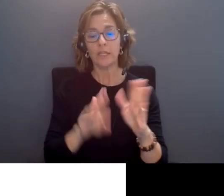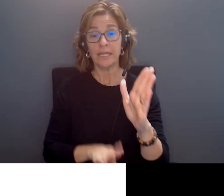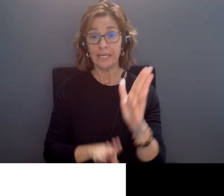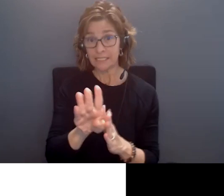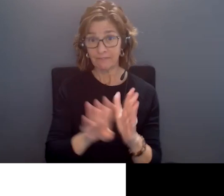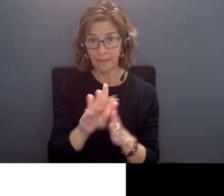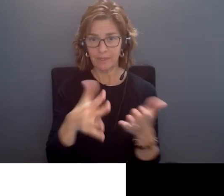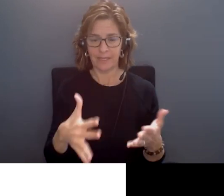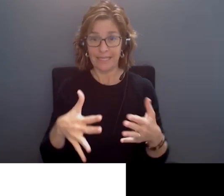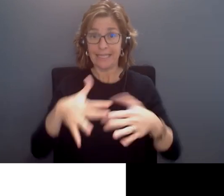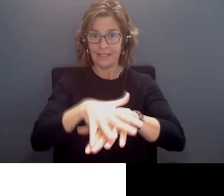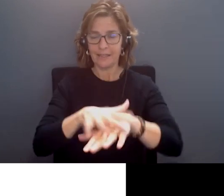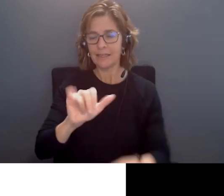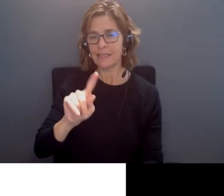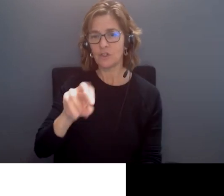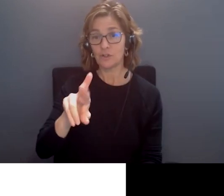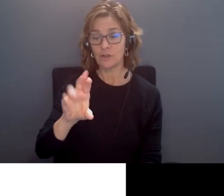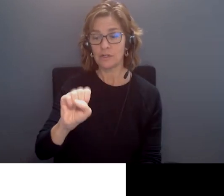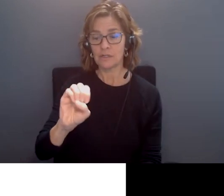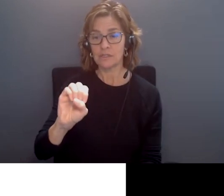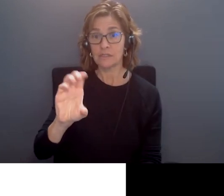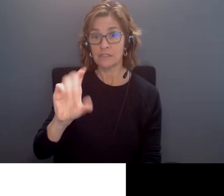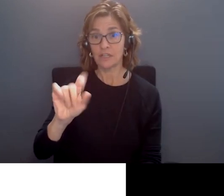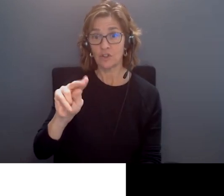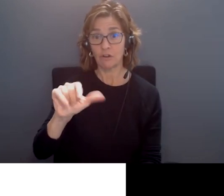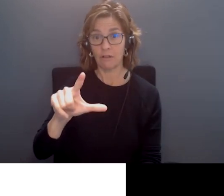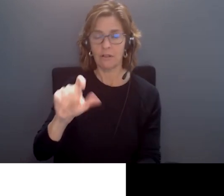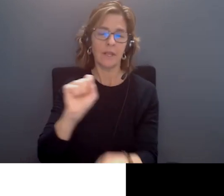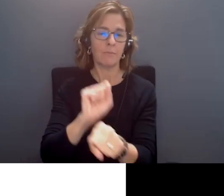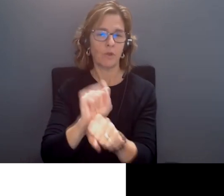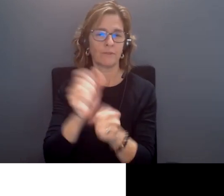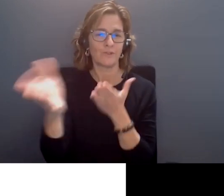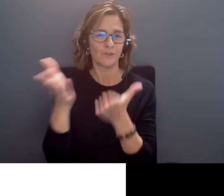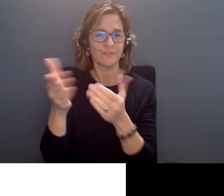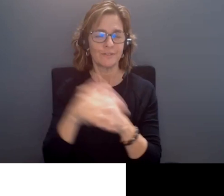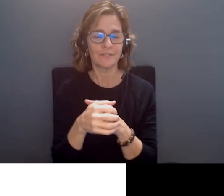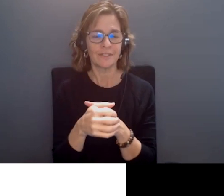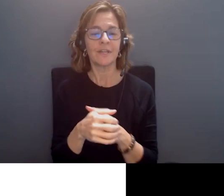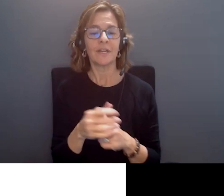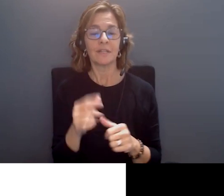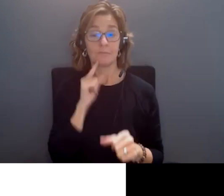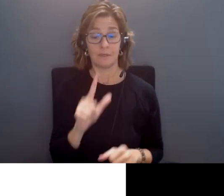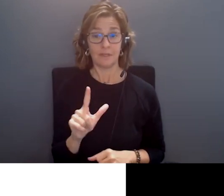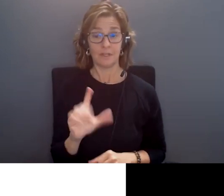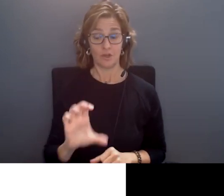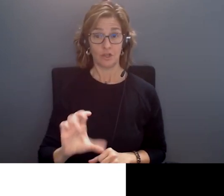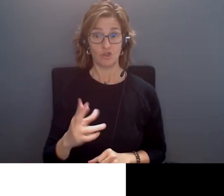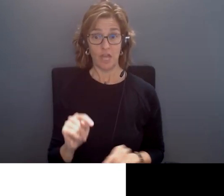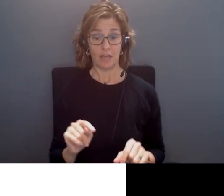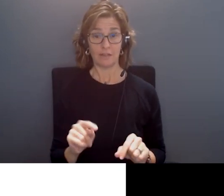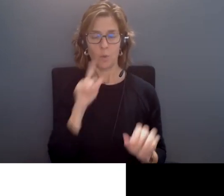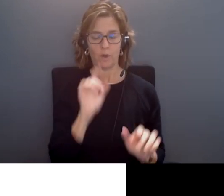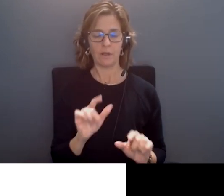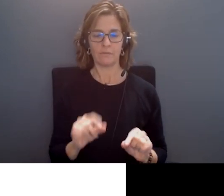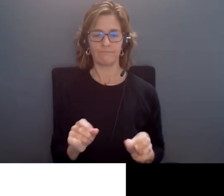Services. My colleague will share a link to our online learning portal where you can learn more about these complimentary courses